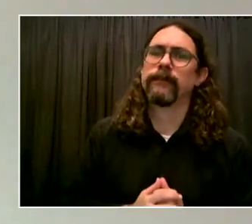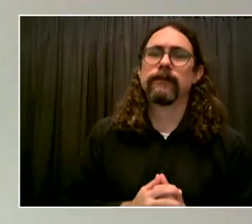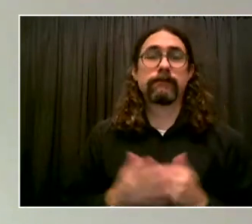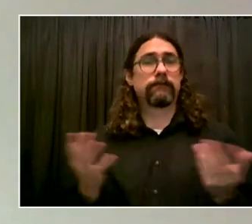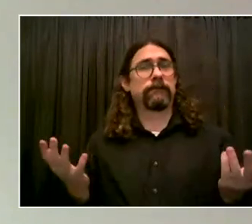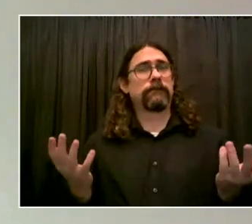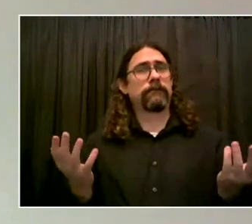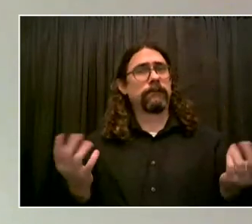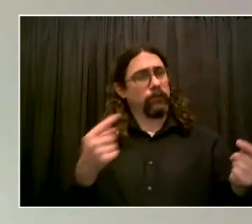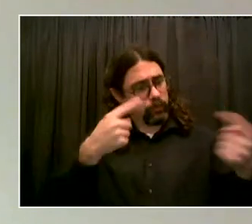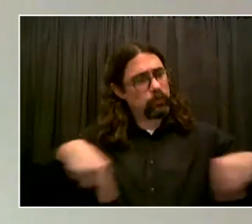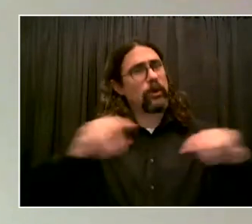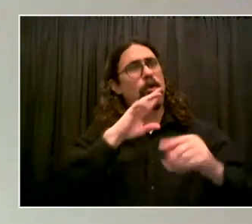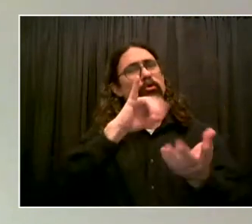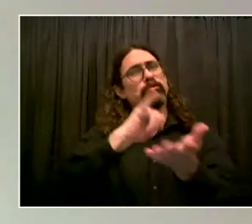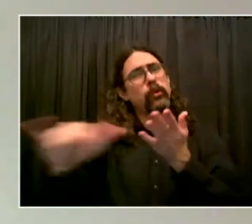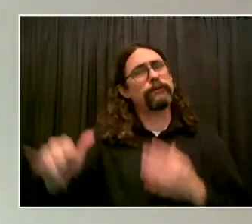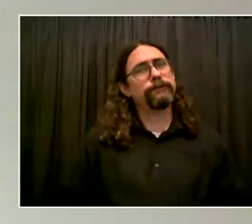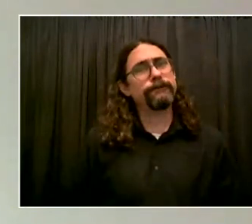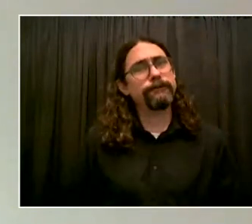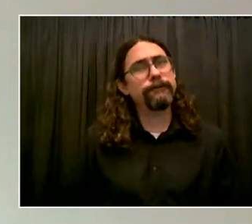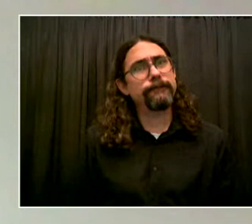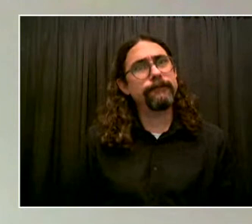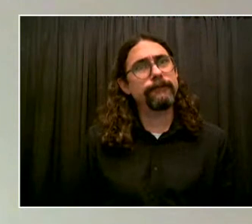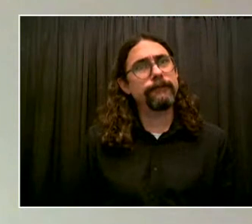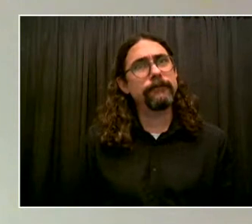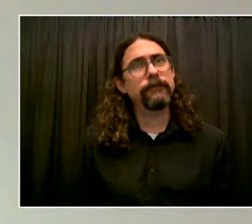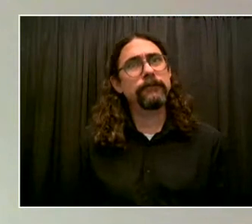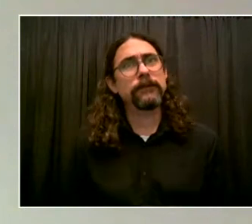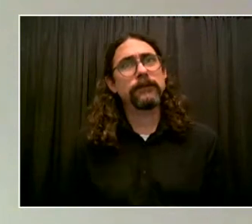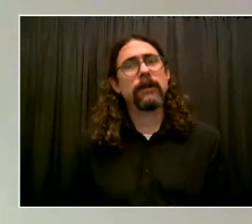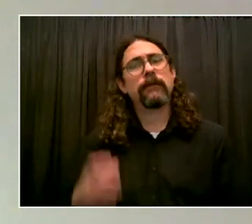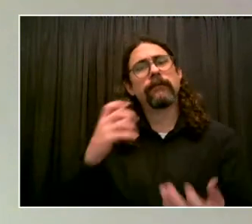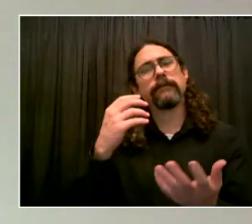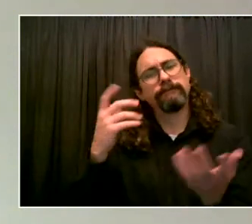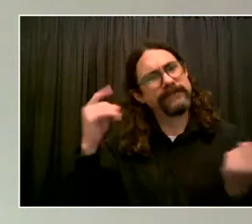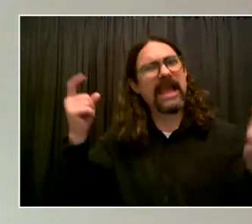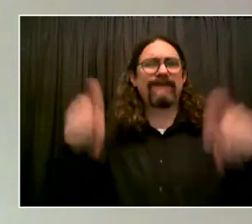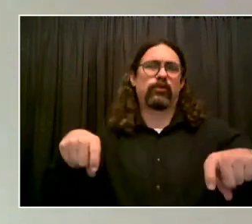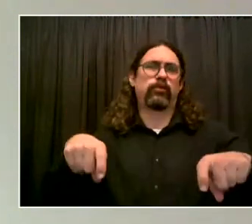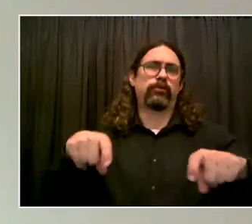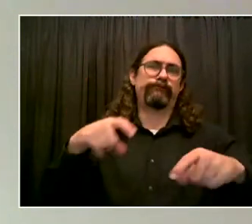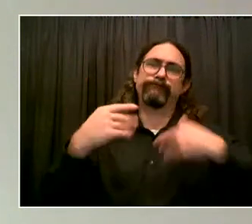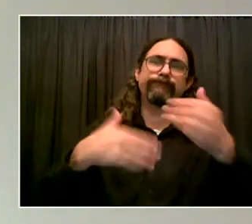Blasio because this is not easy to do. This is a huge risk